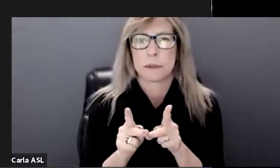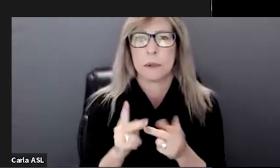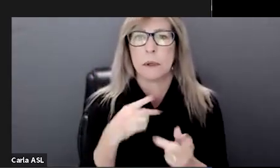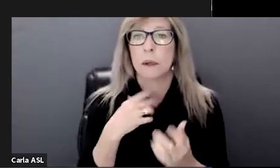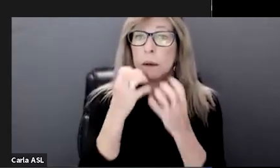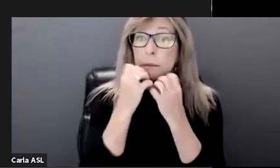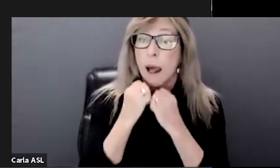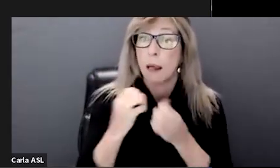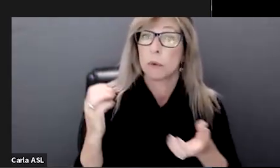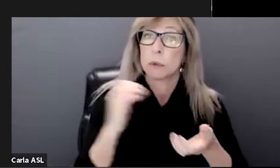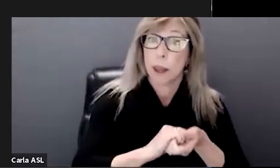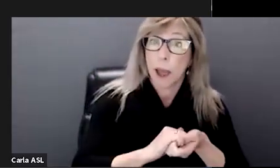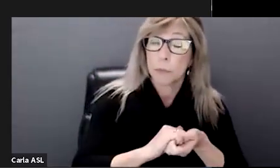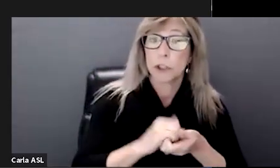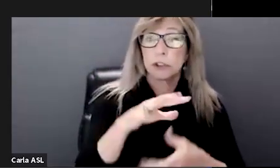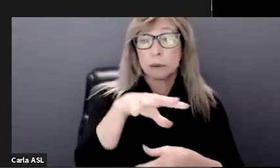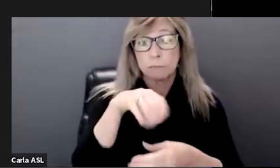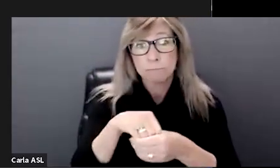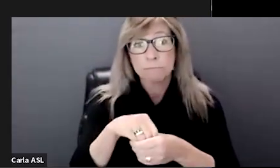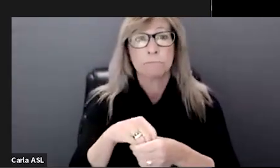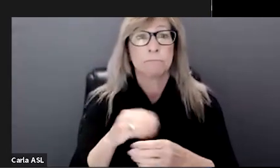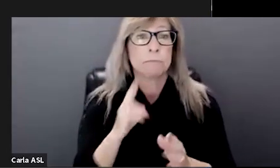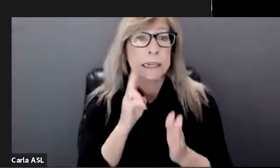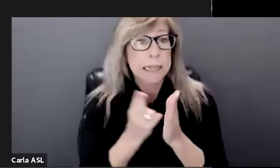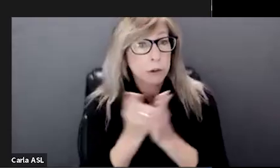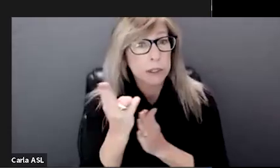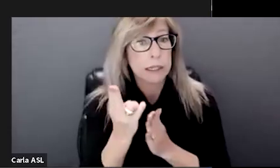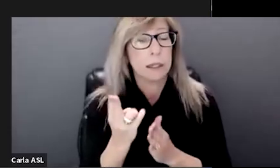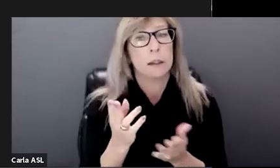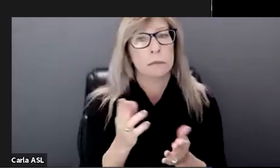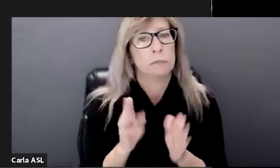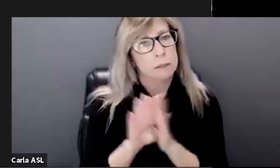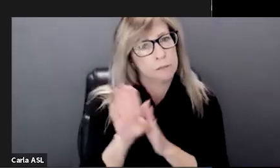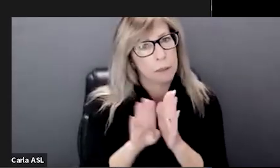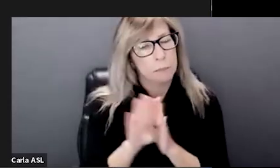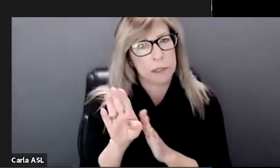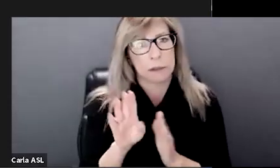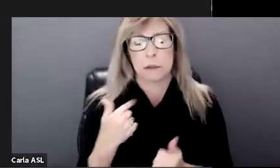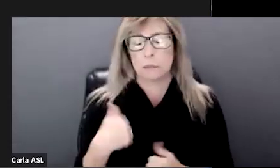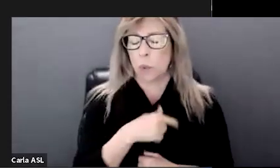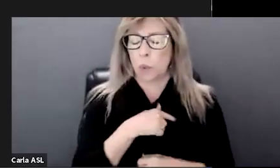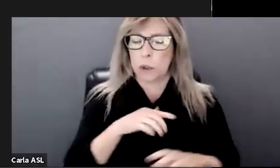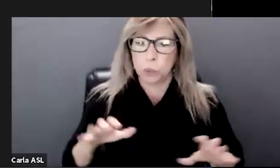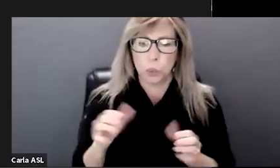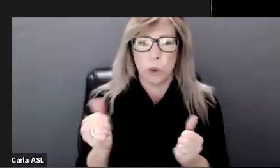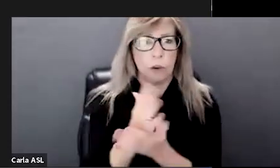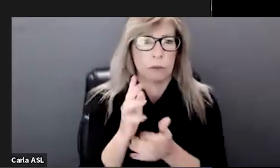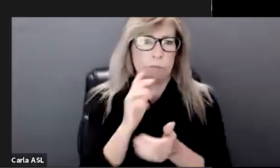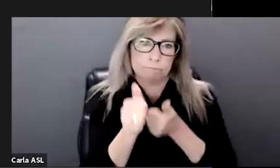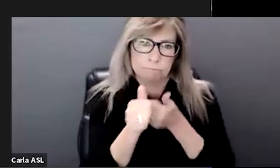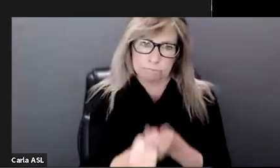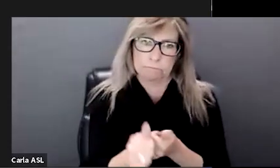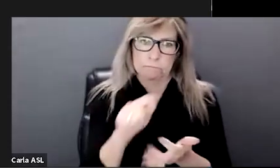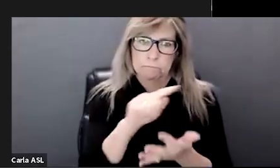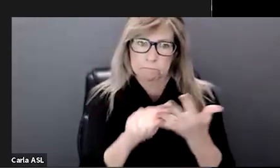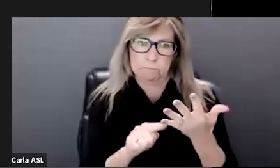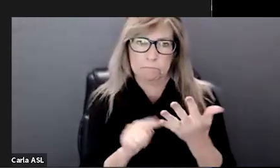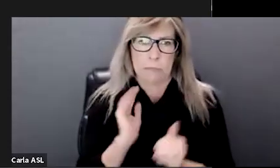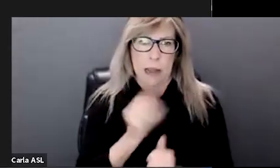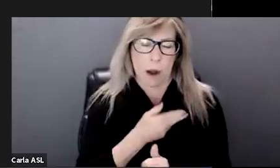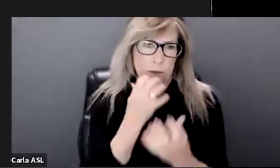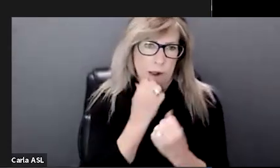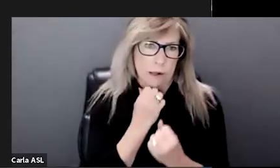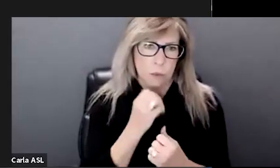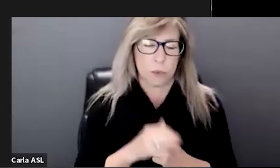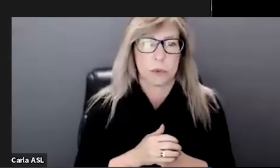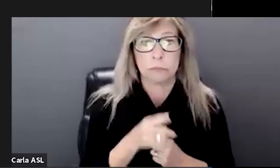collaboration, integrity, inclusivity, and development. This ethos remains at the core of everything that we do. And if you're interested in just learning more